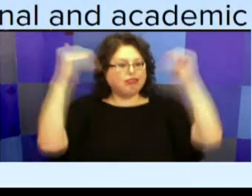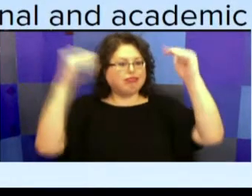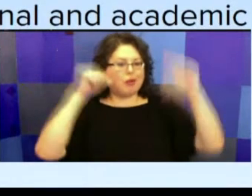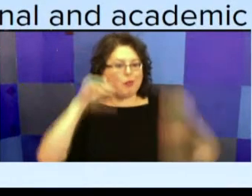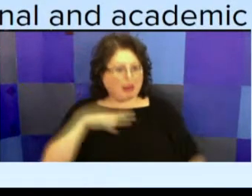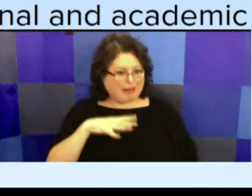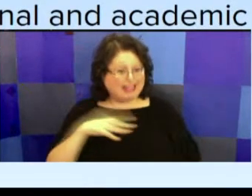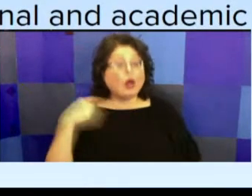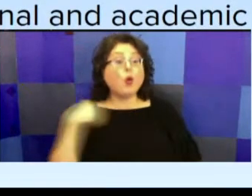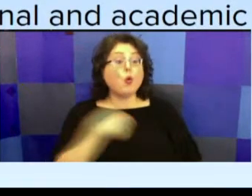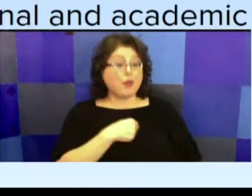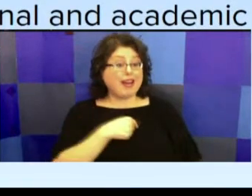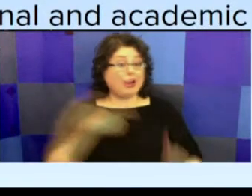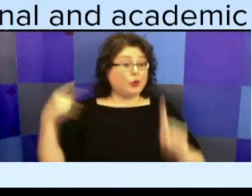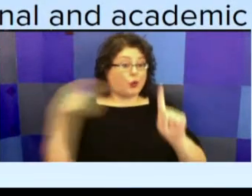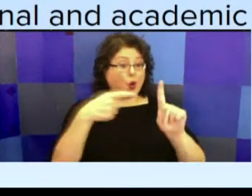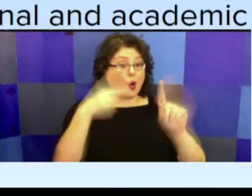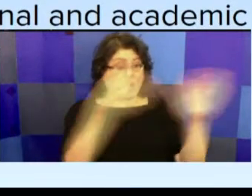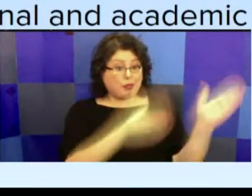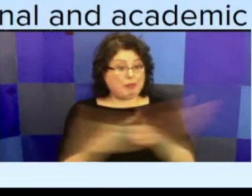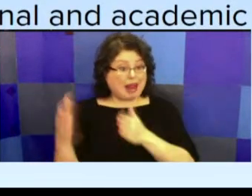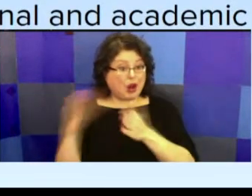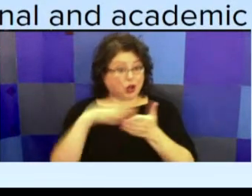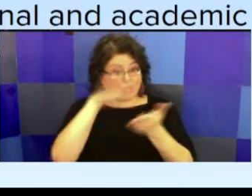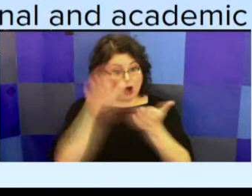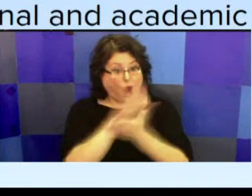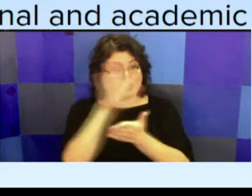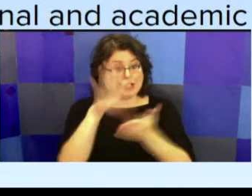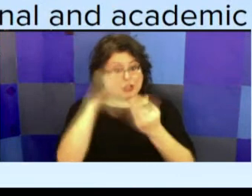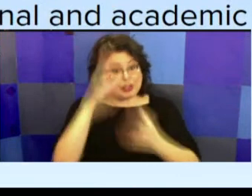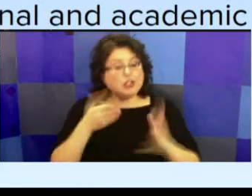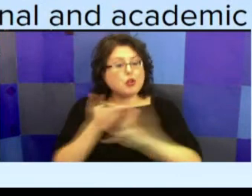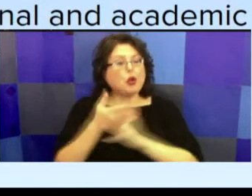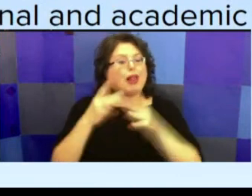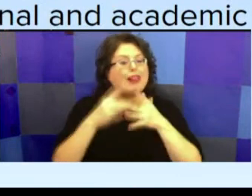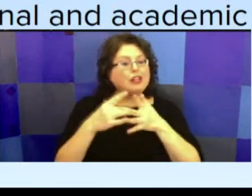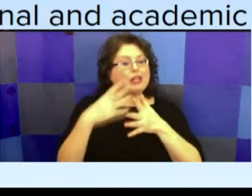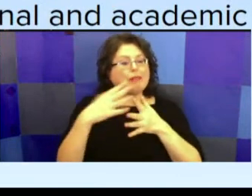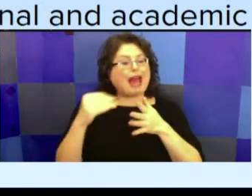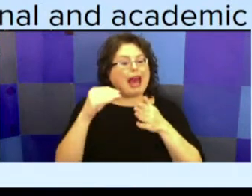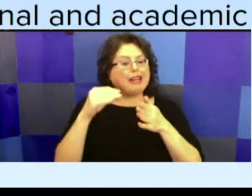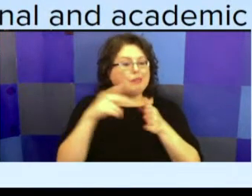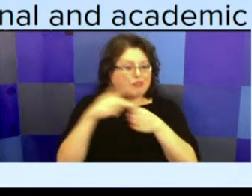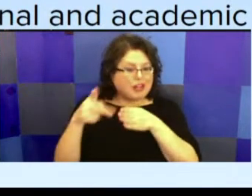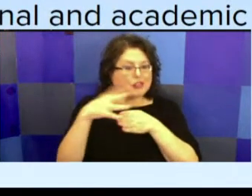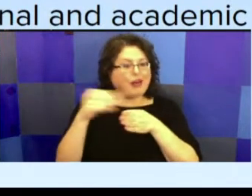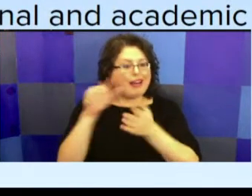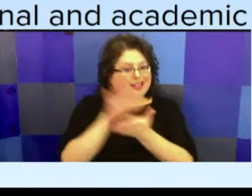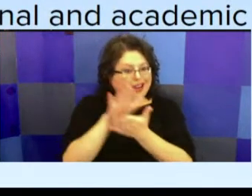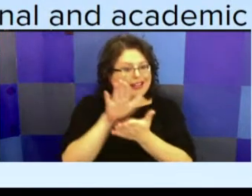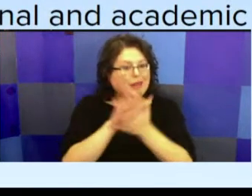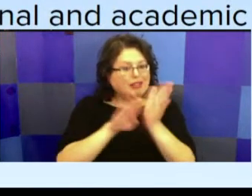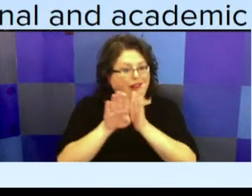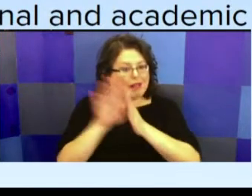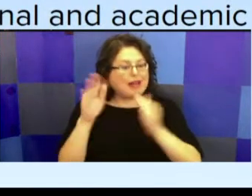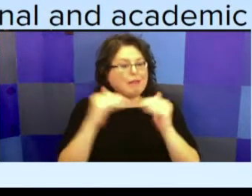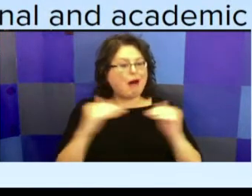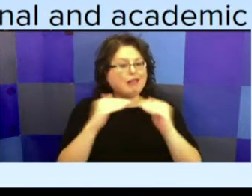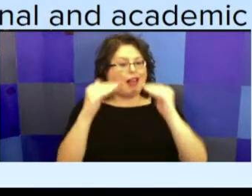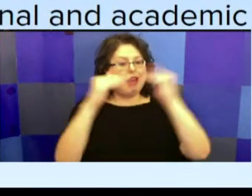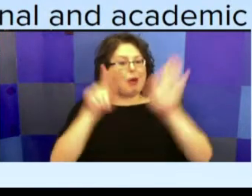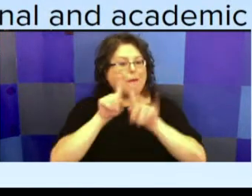is to prepare college students for leadership through professional and academic development and multi-level